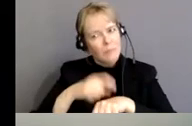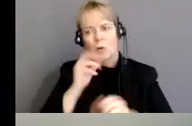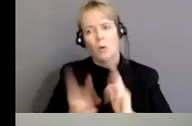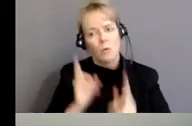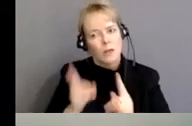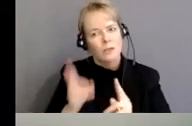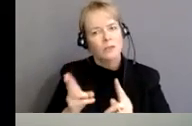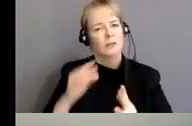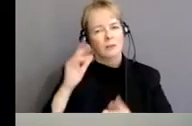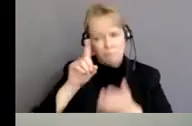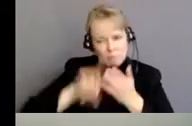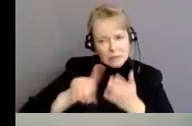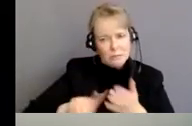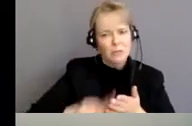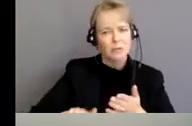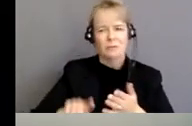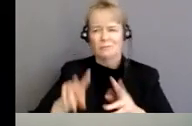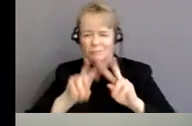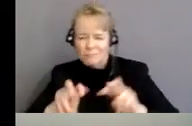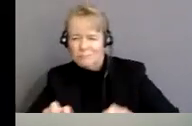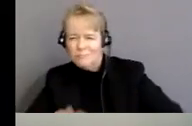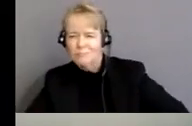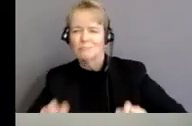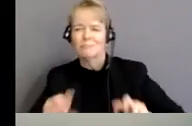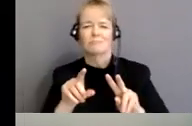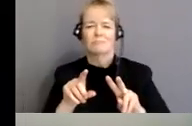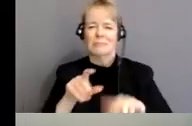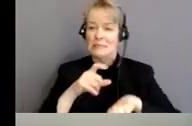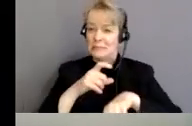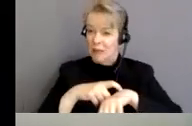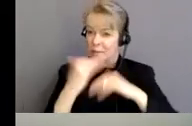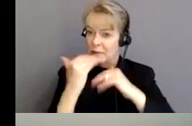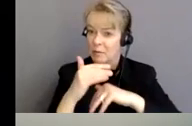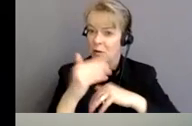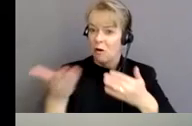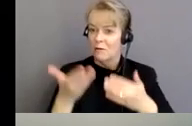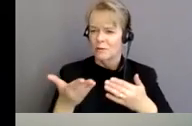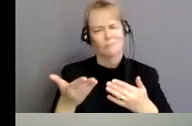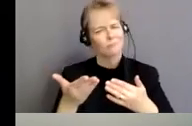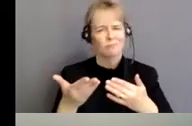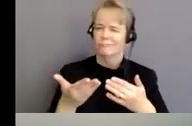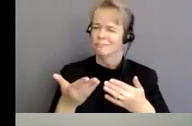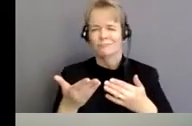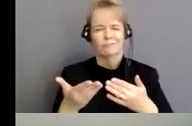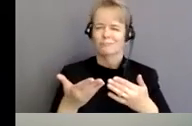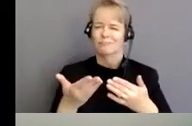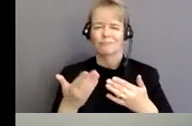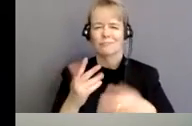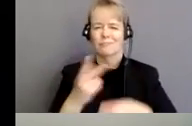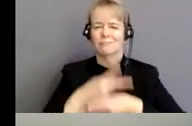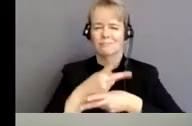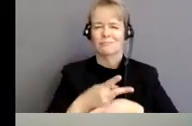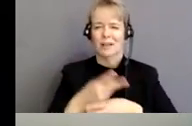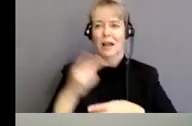suspicious of time-limited offers and high-pressure tactics. If it's a legitimate investor, you shouldn't have to invest on the spot or make a really